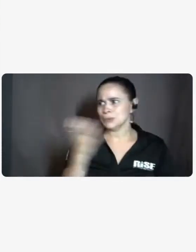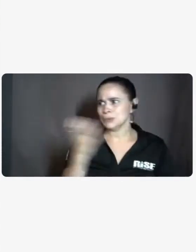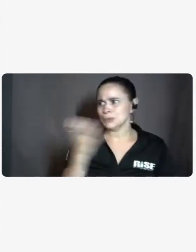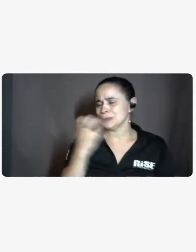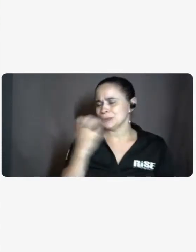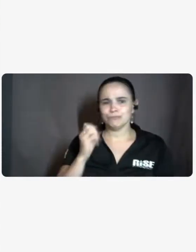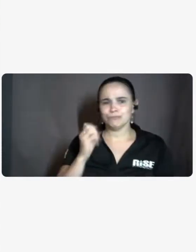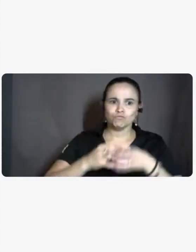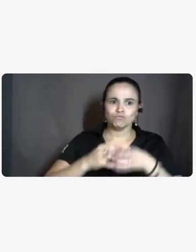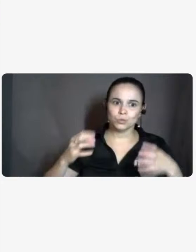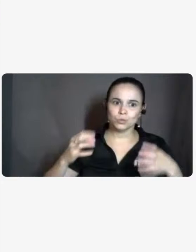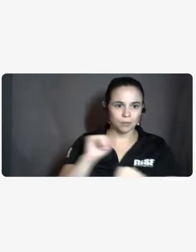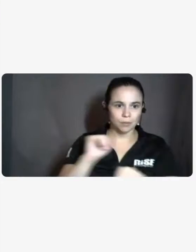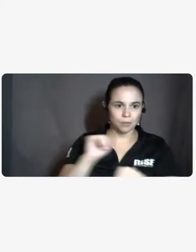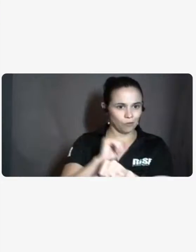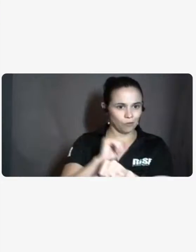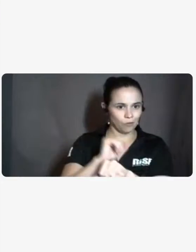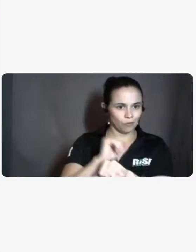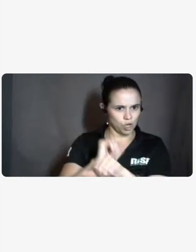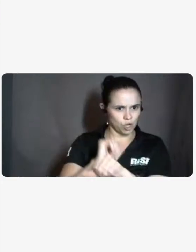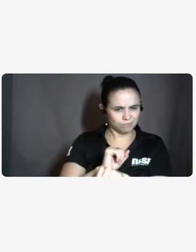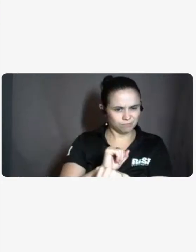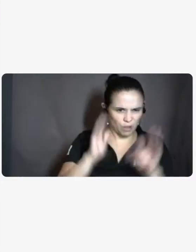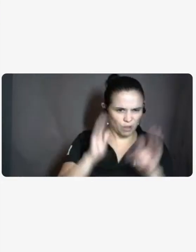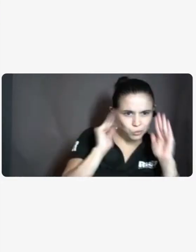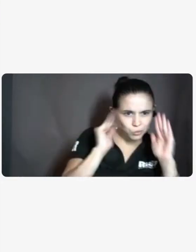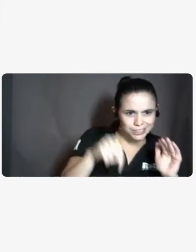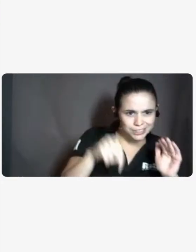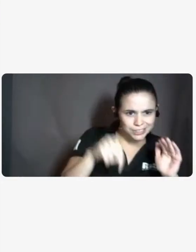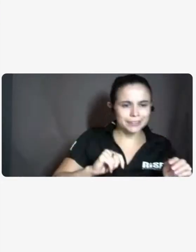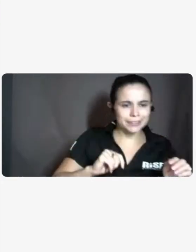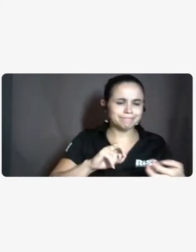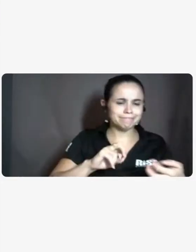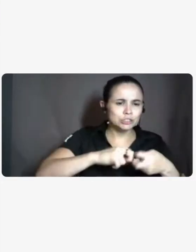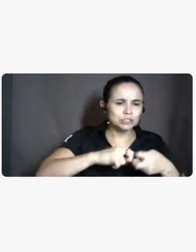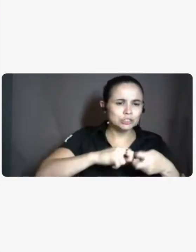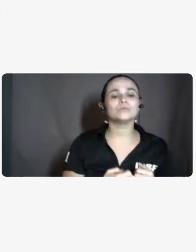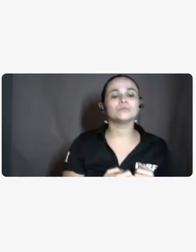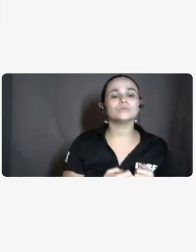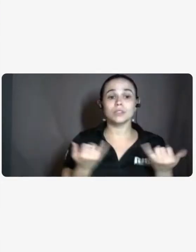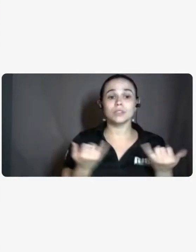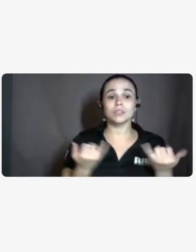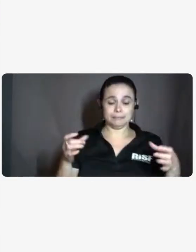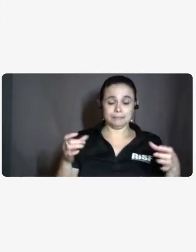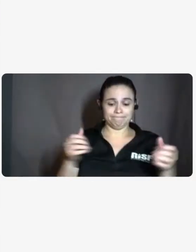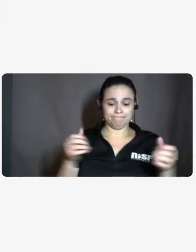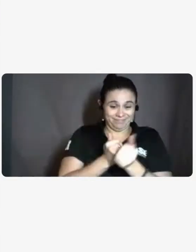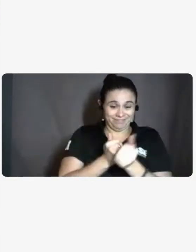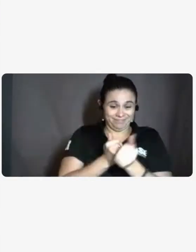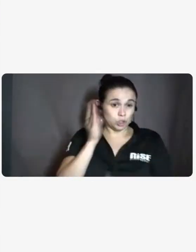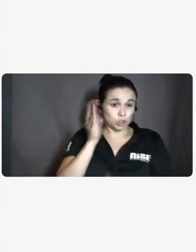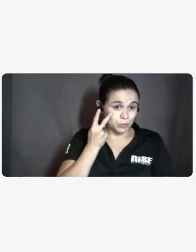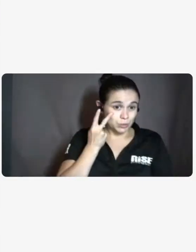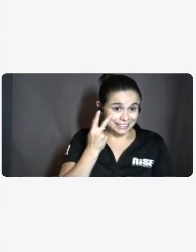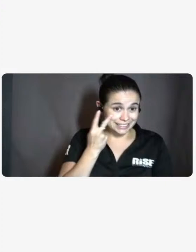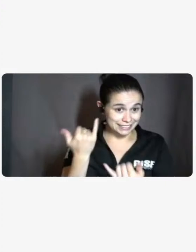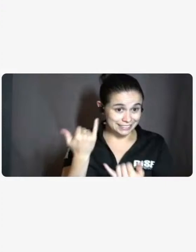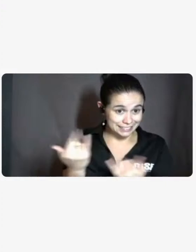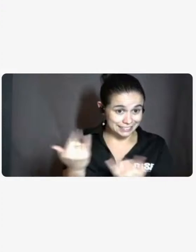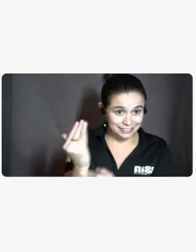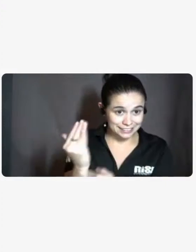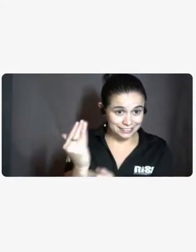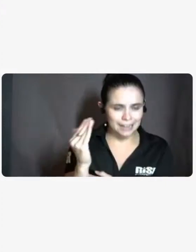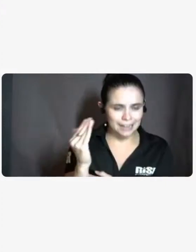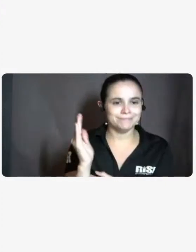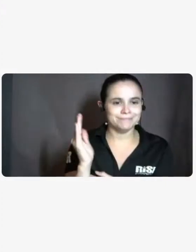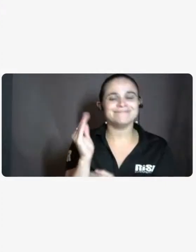issue. Culminating tonight in this presentation you're about to see and listen to. While many of the challenges in this